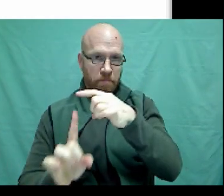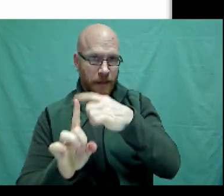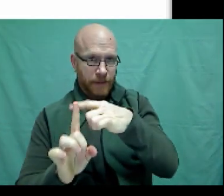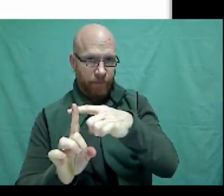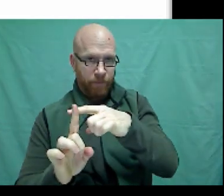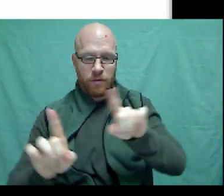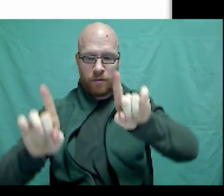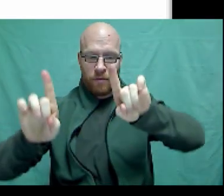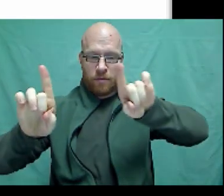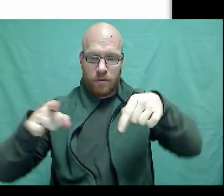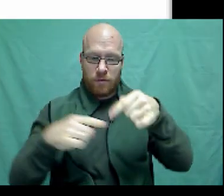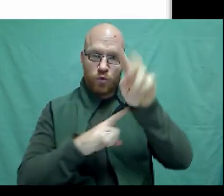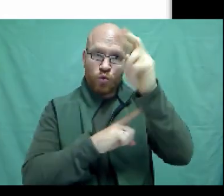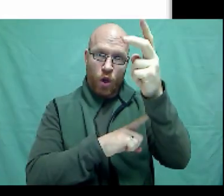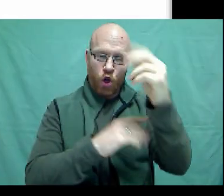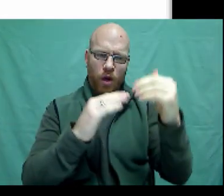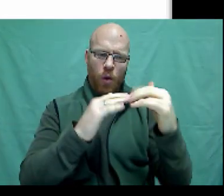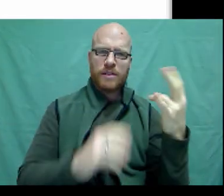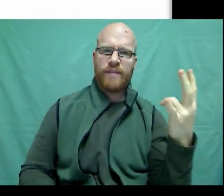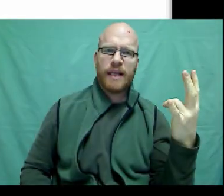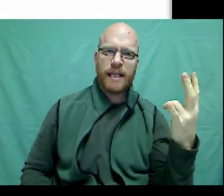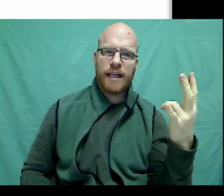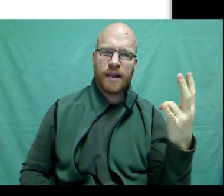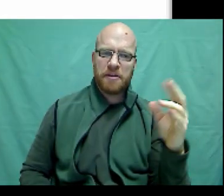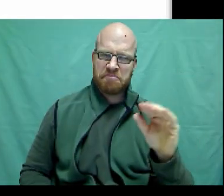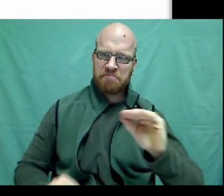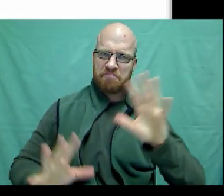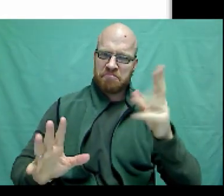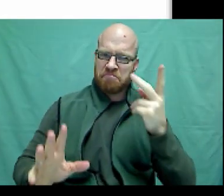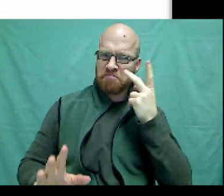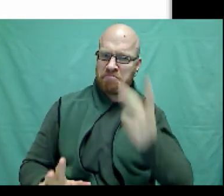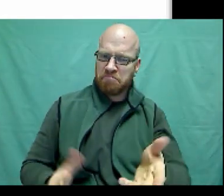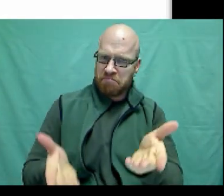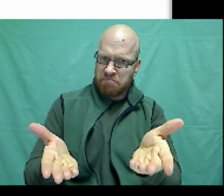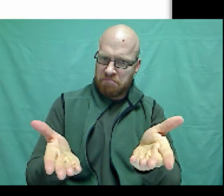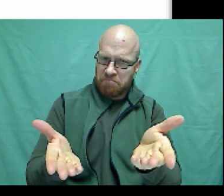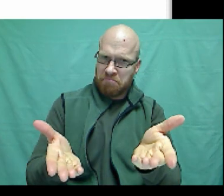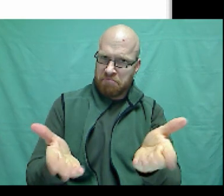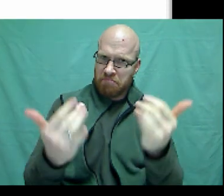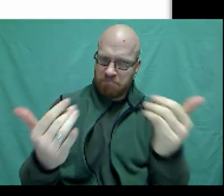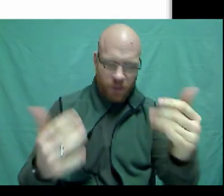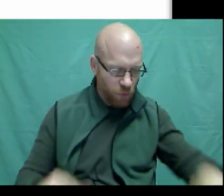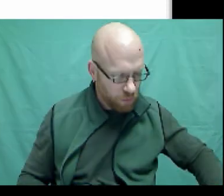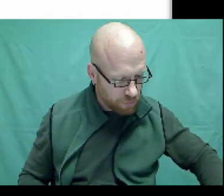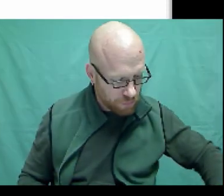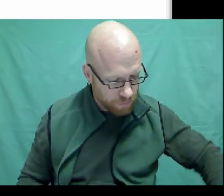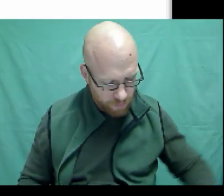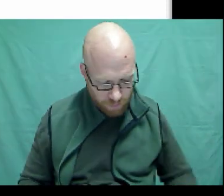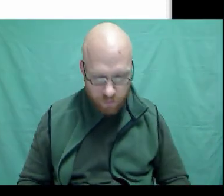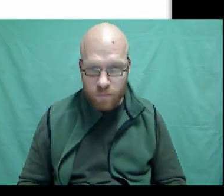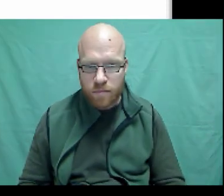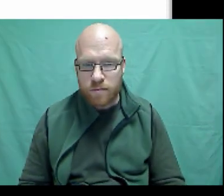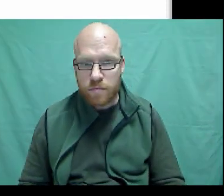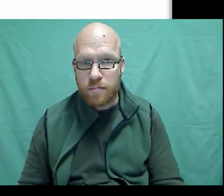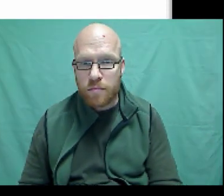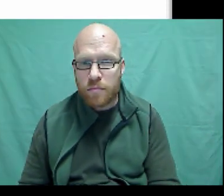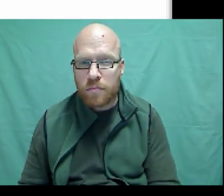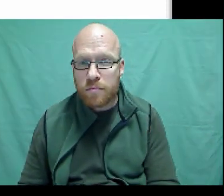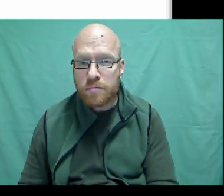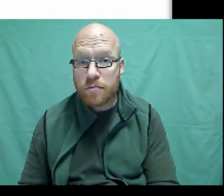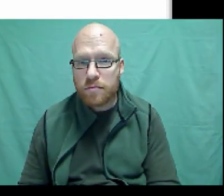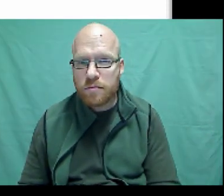is positive the positive square root of 7 squared. And when we do that, it becomes 7 equals